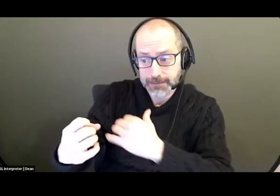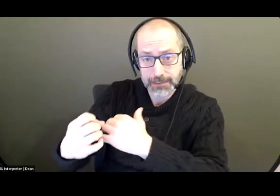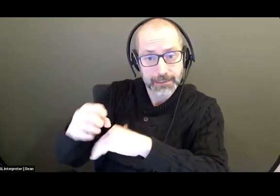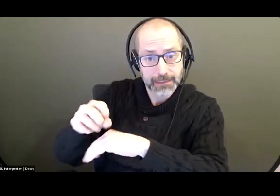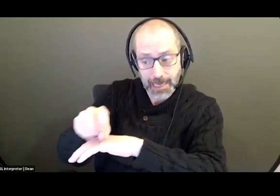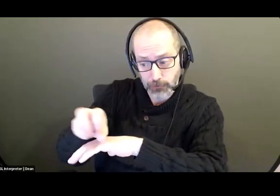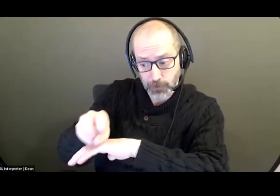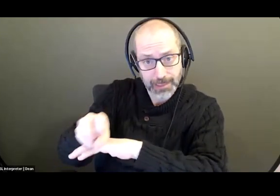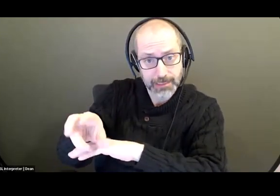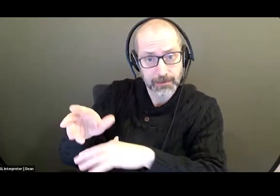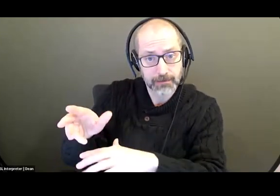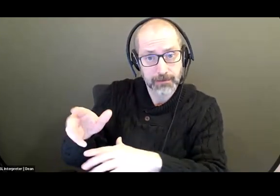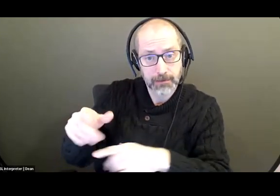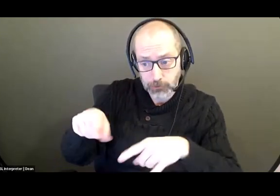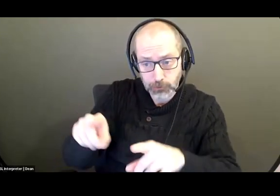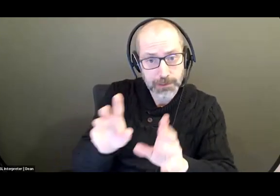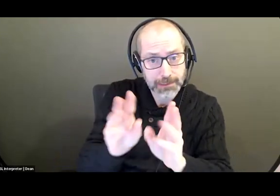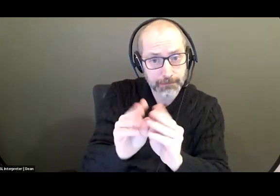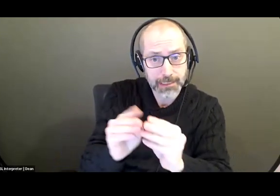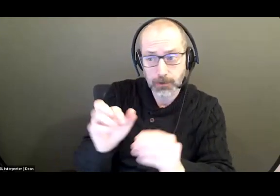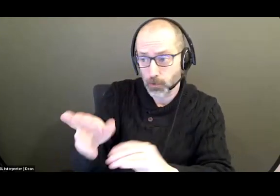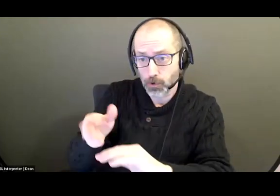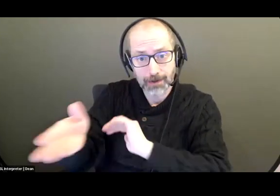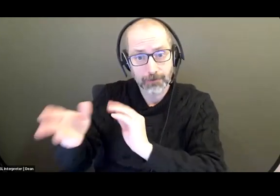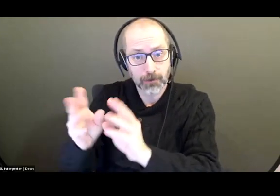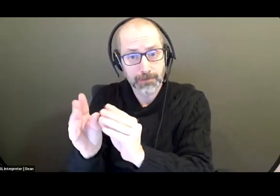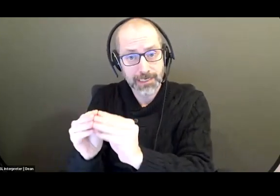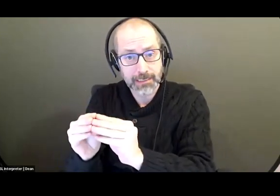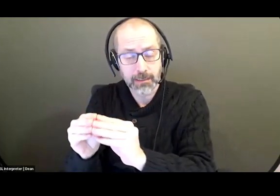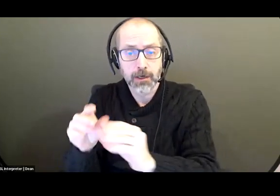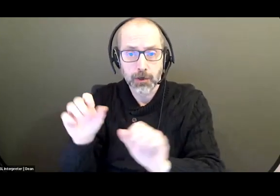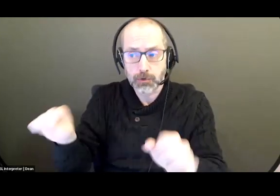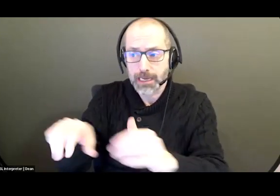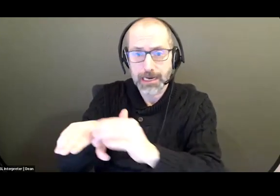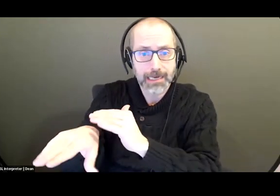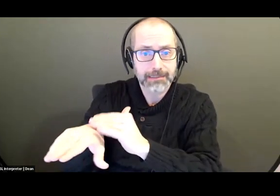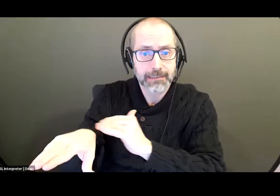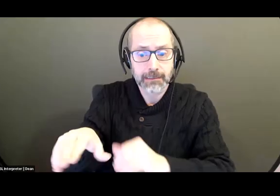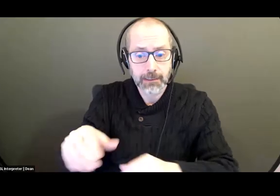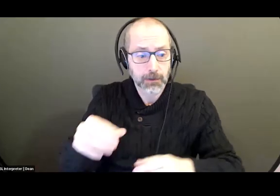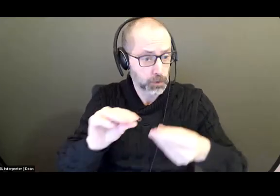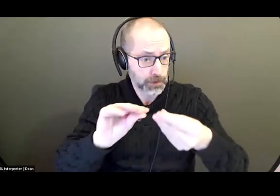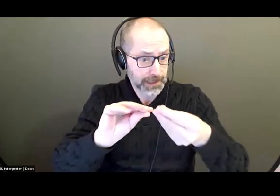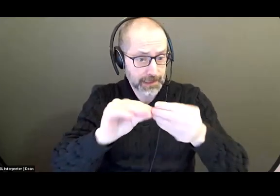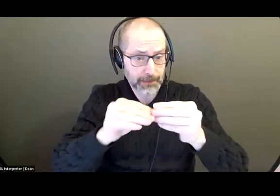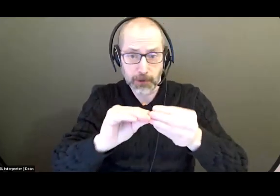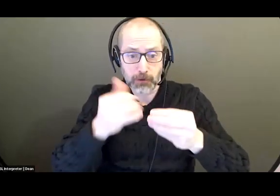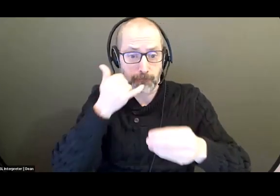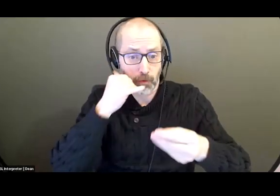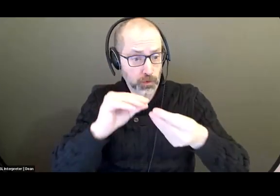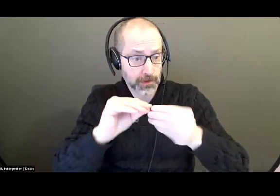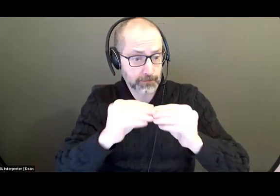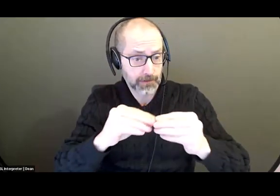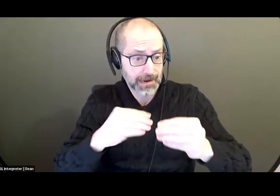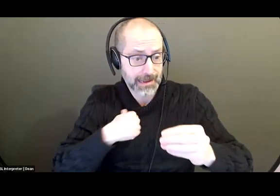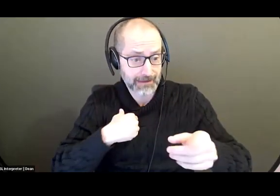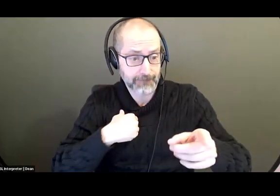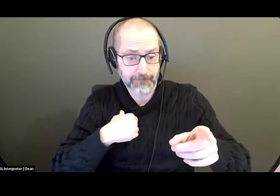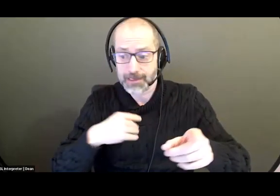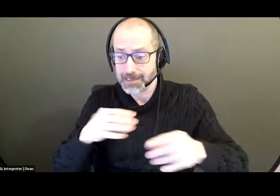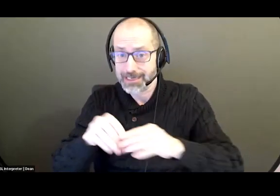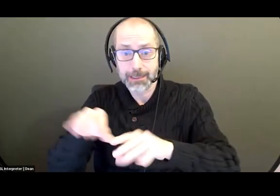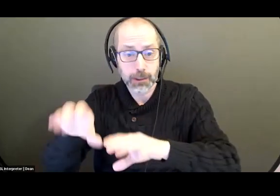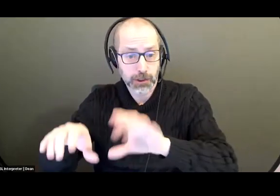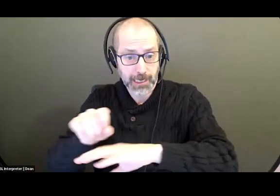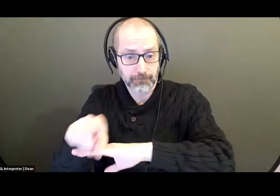support is available to anyone who may need to access it, whether that's during or after today's session. So the